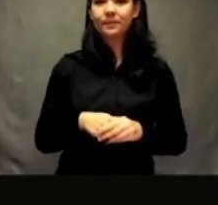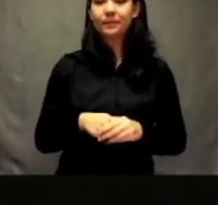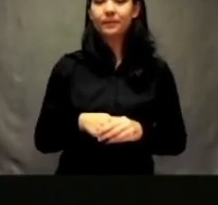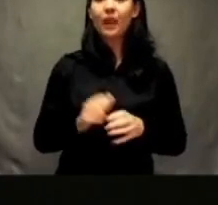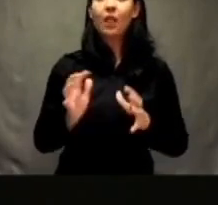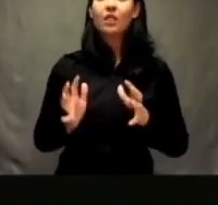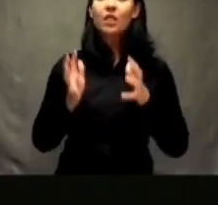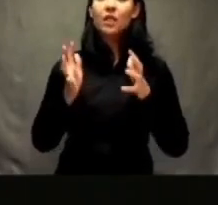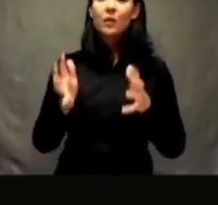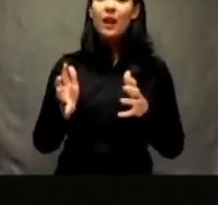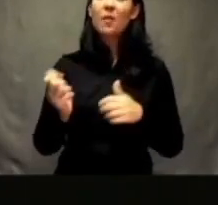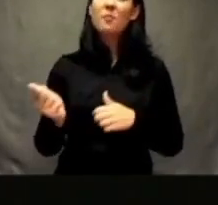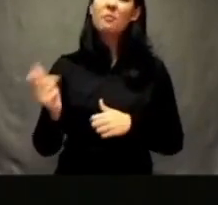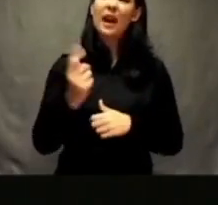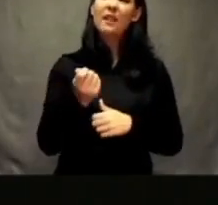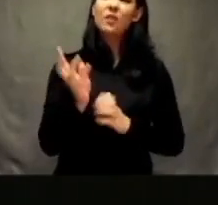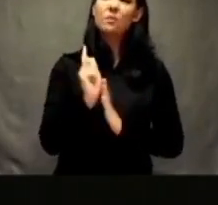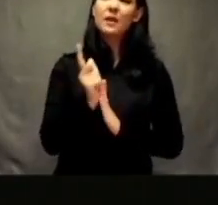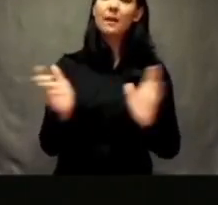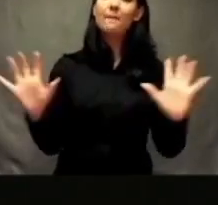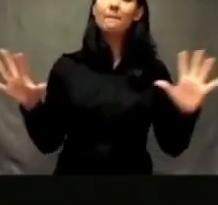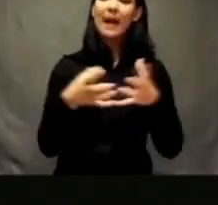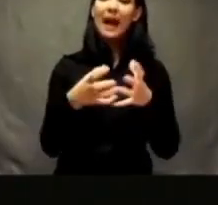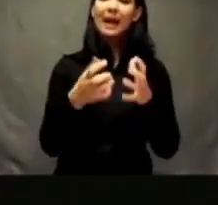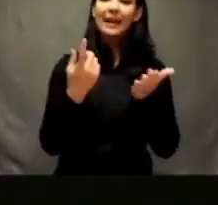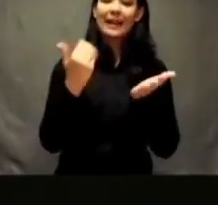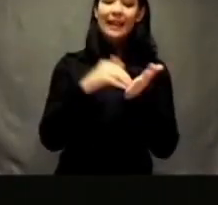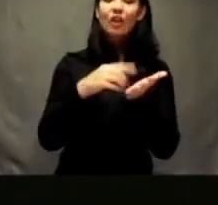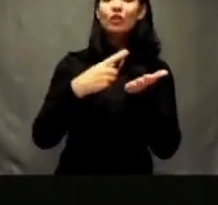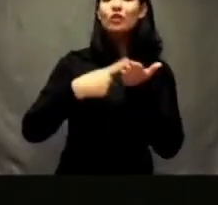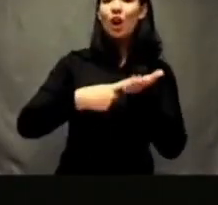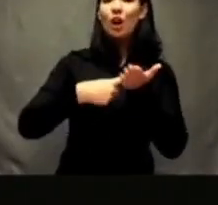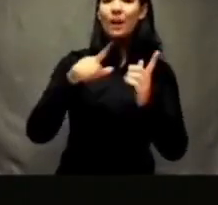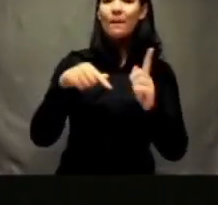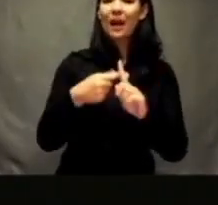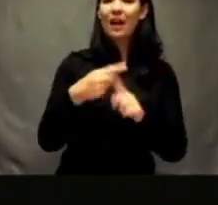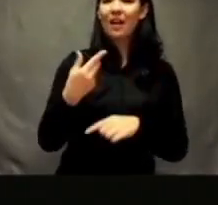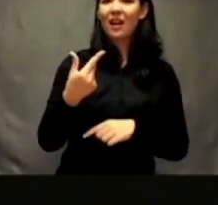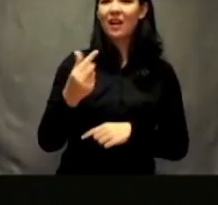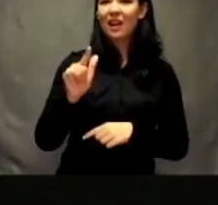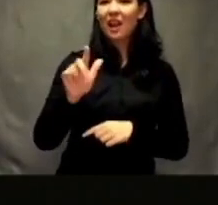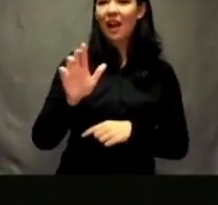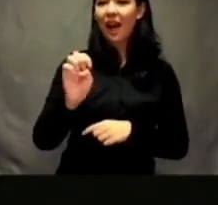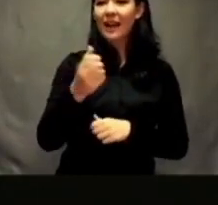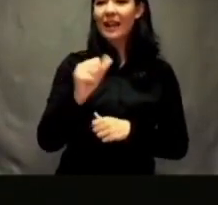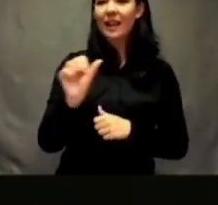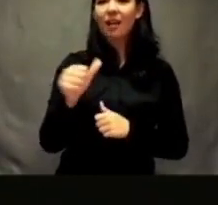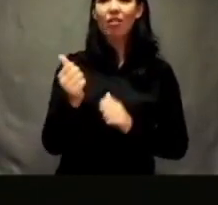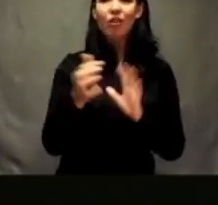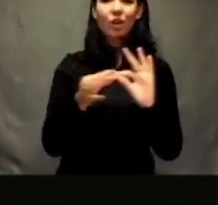we'll come back in a few minutes and we'll talk about the guide and any other comments that you have in the chat.